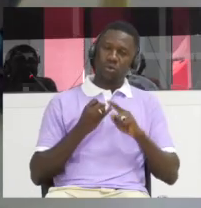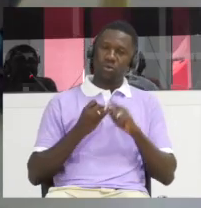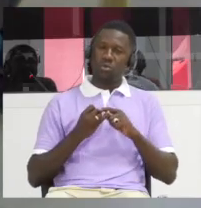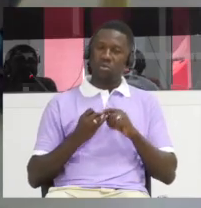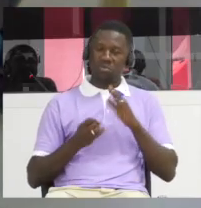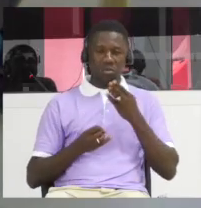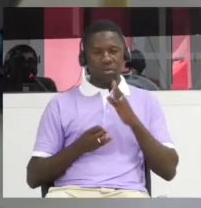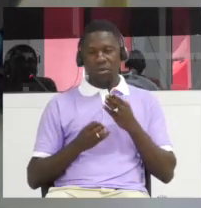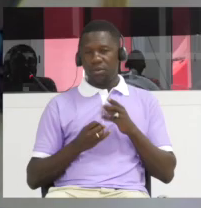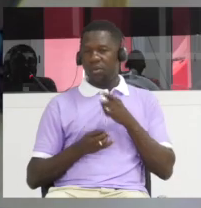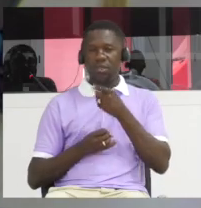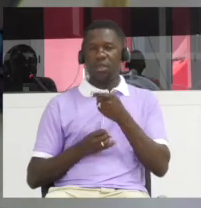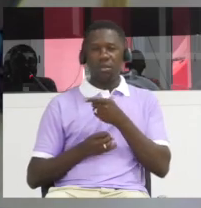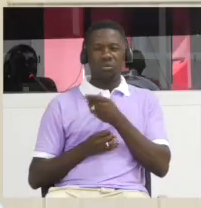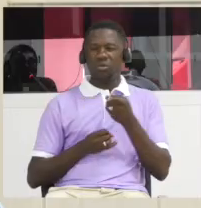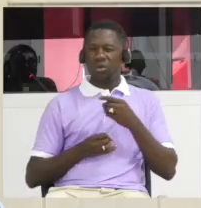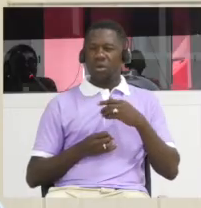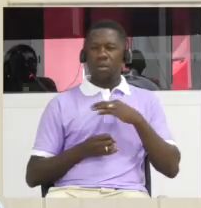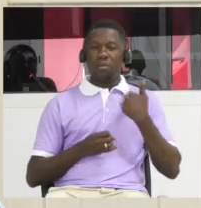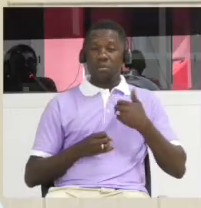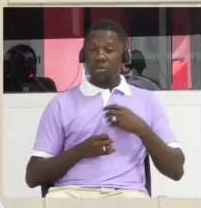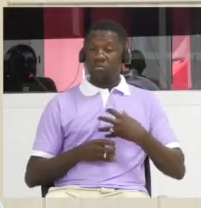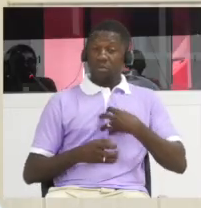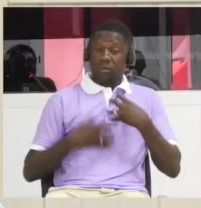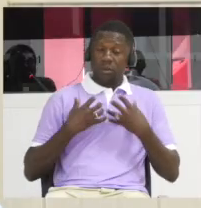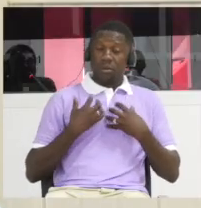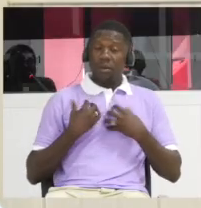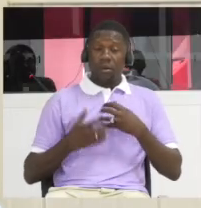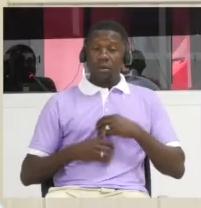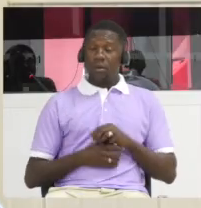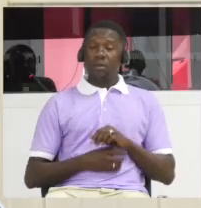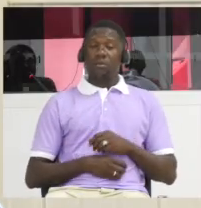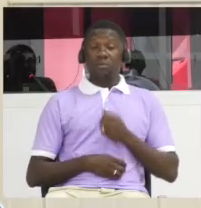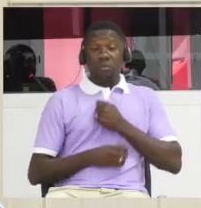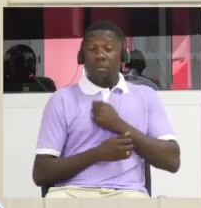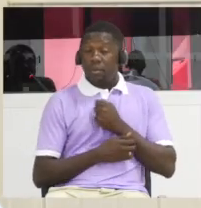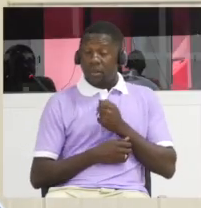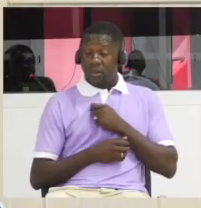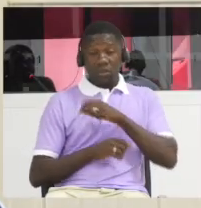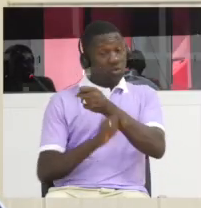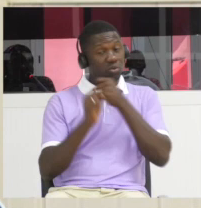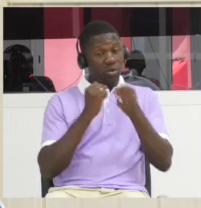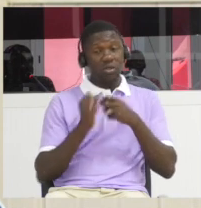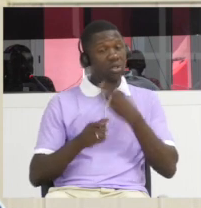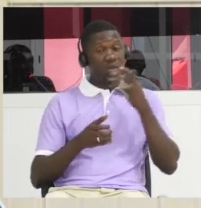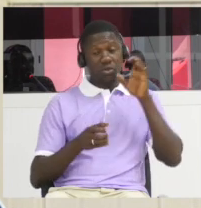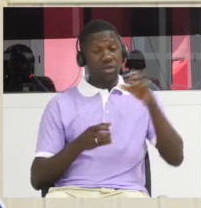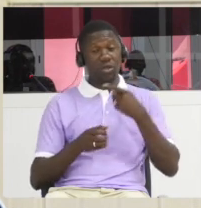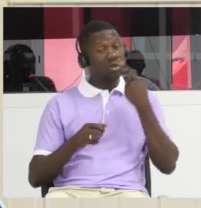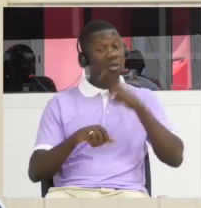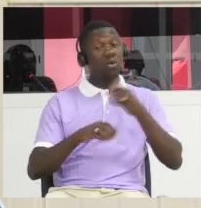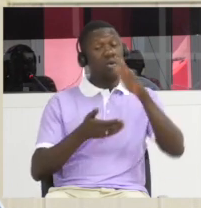there was a panicky situation, you know, in the country on that Friday morning. You